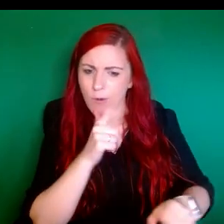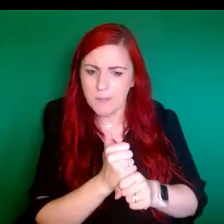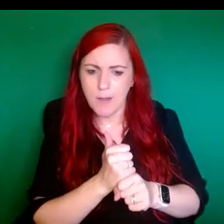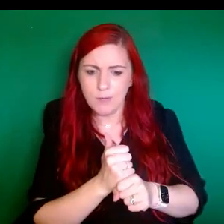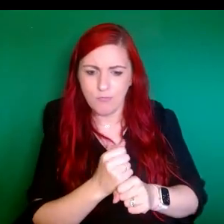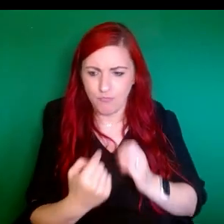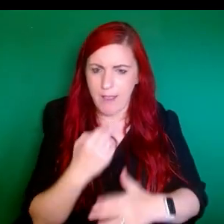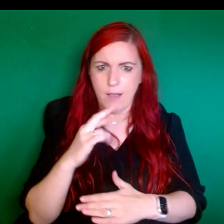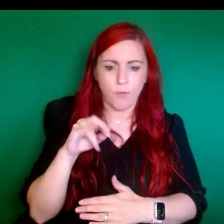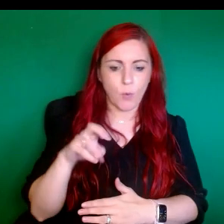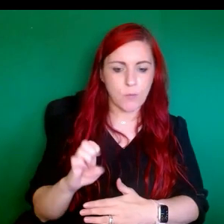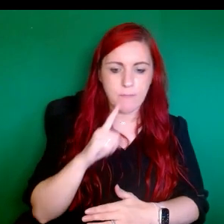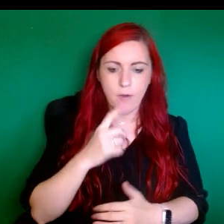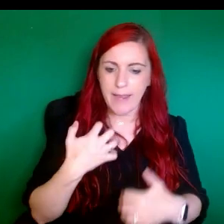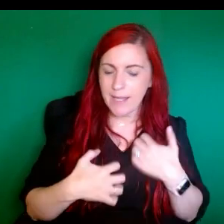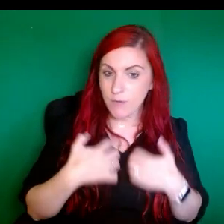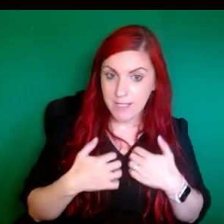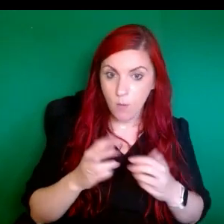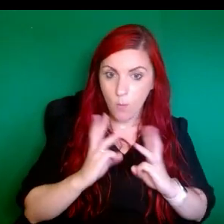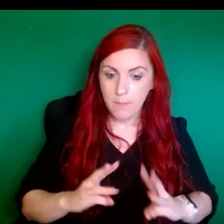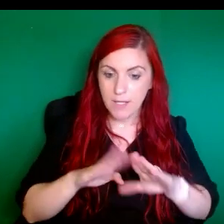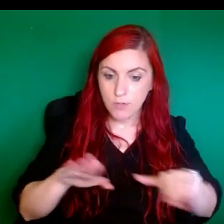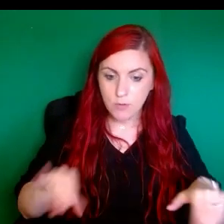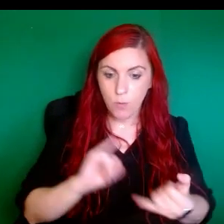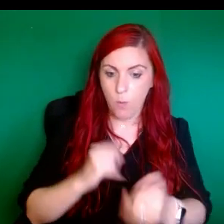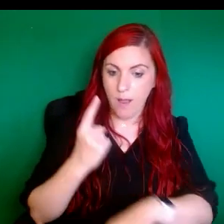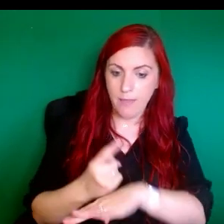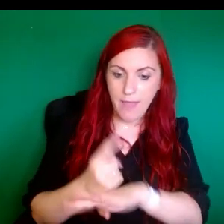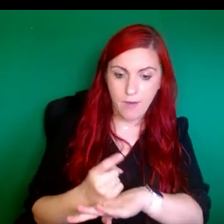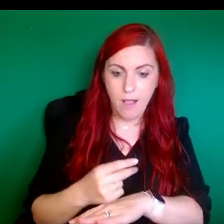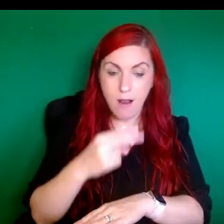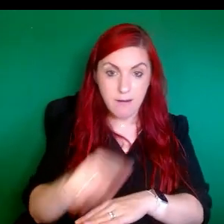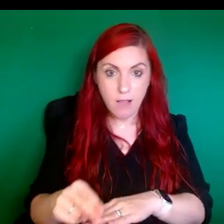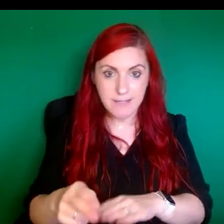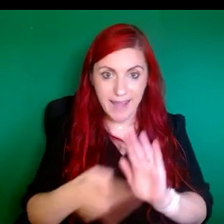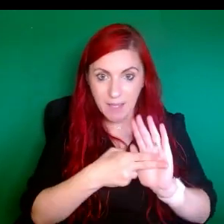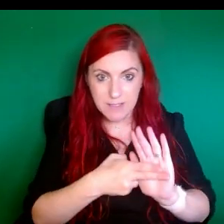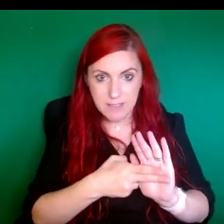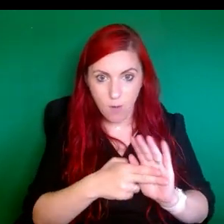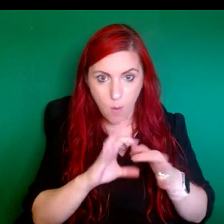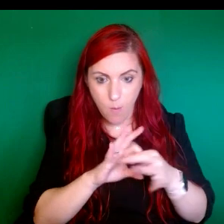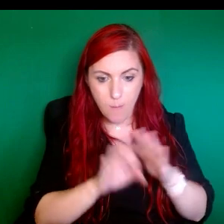in refuge are not counted in official homelessness figures. So last year, our homeless services worked with